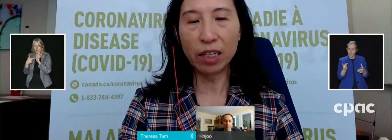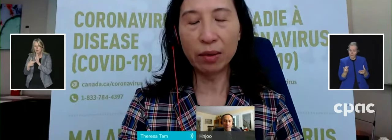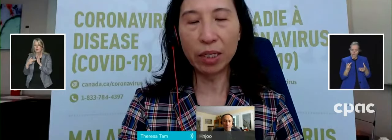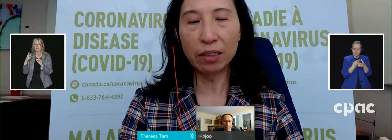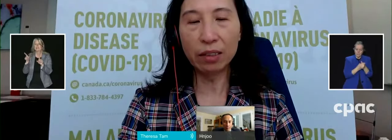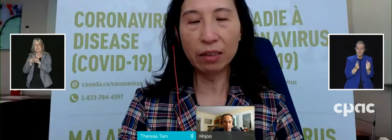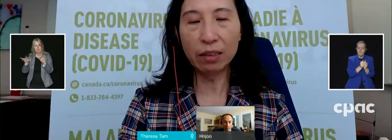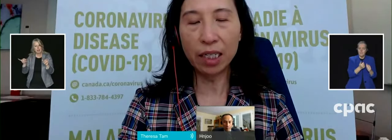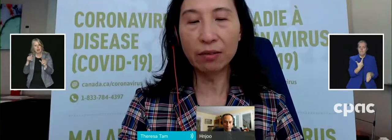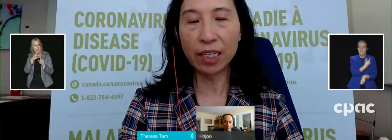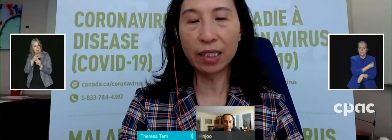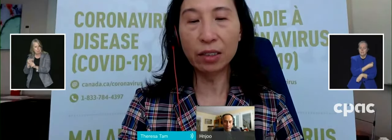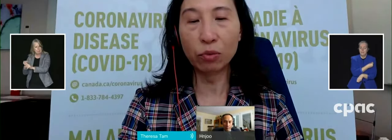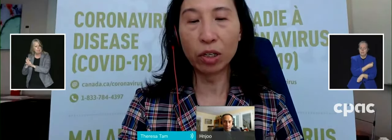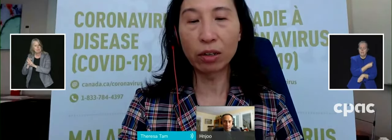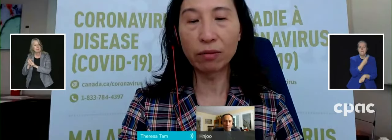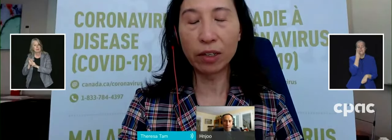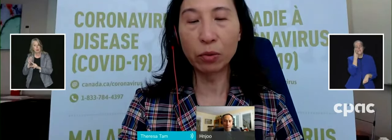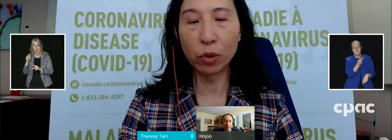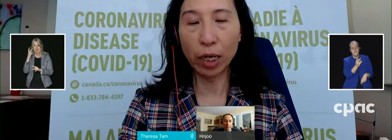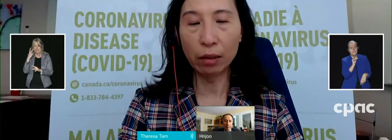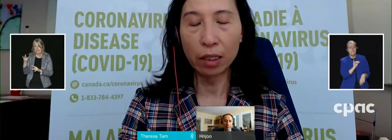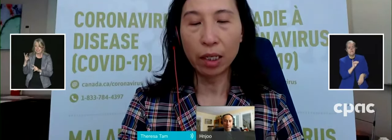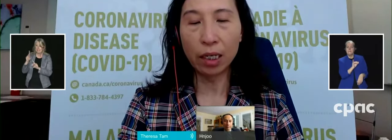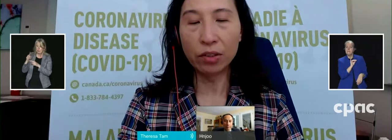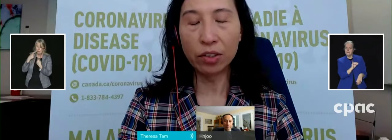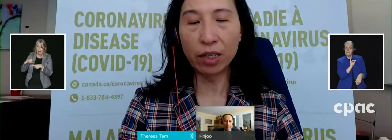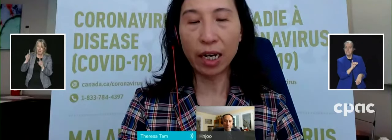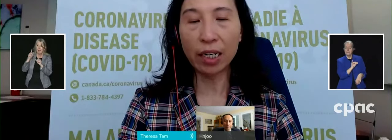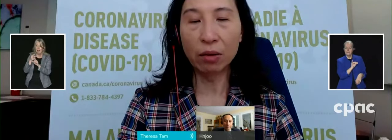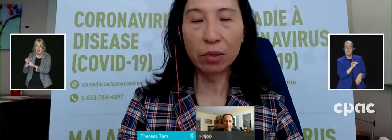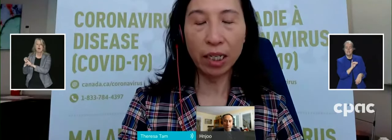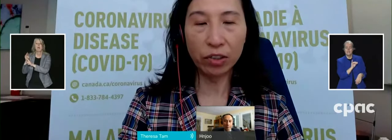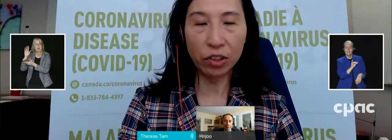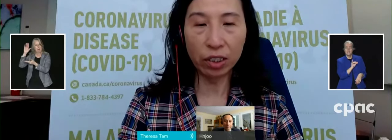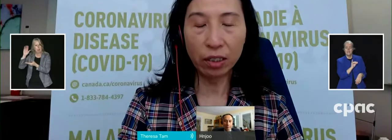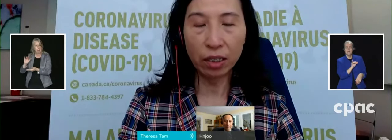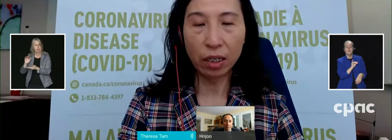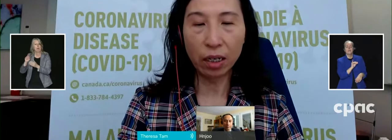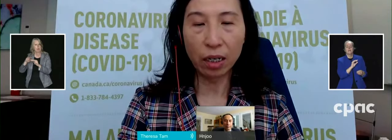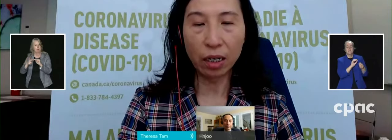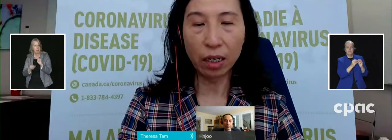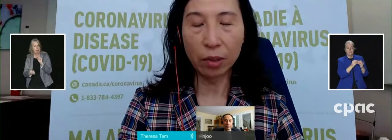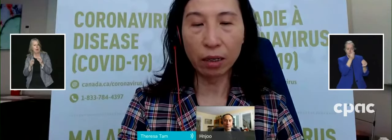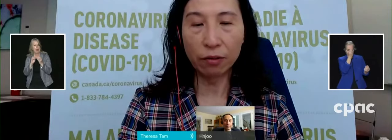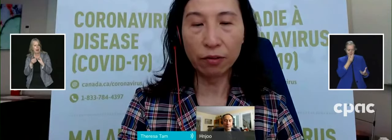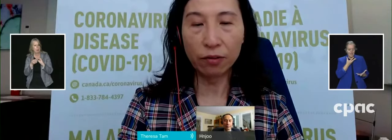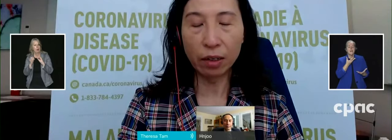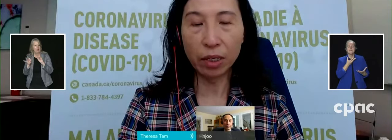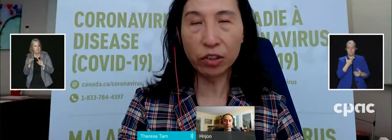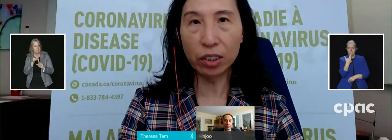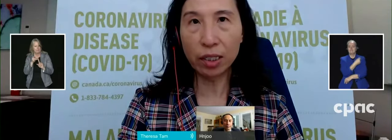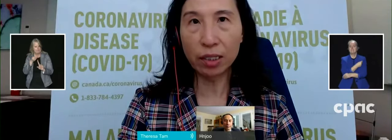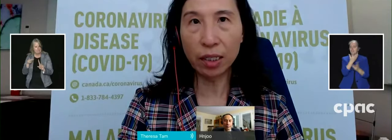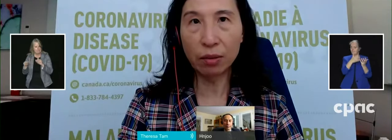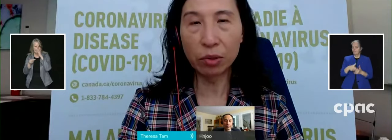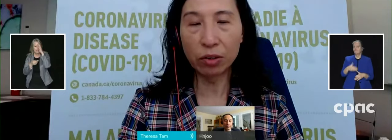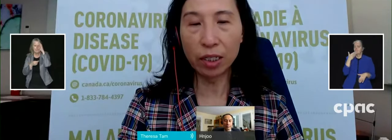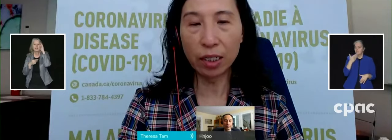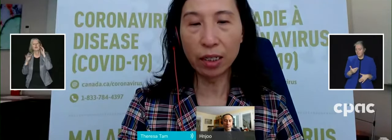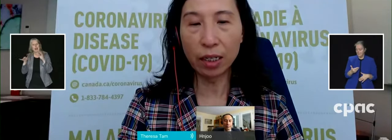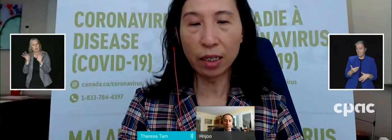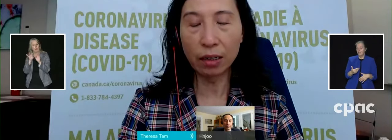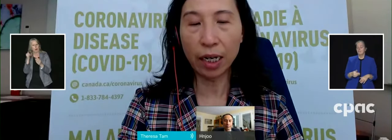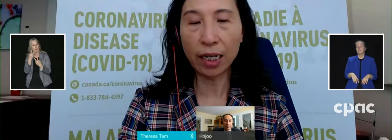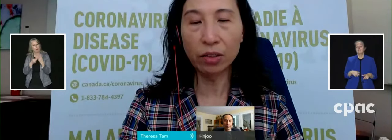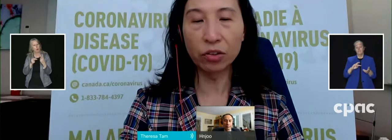do know that based on the data, the vaccines work very well. And so that combination of measures has